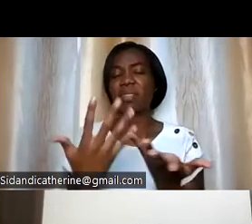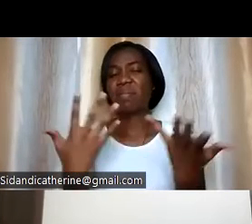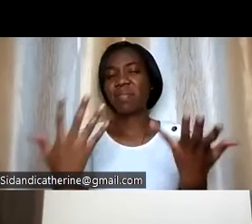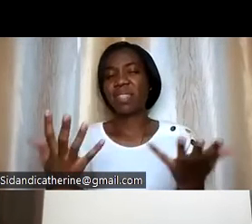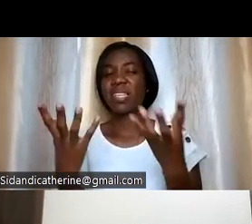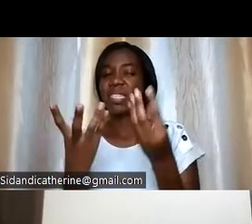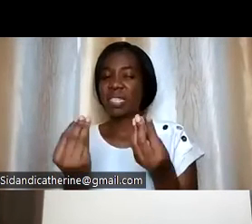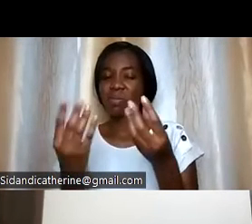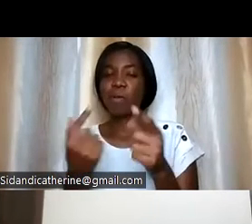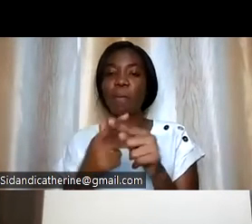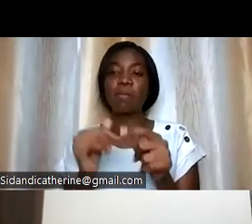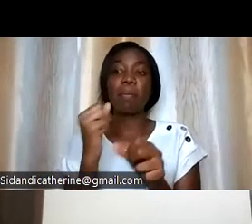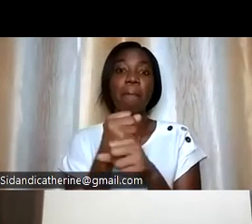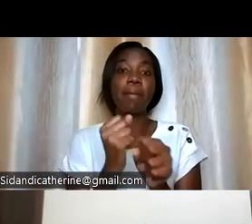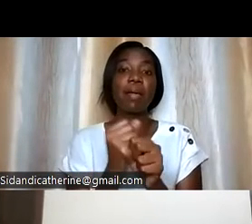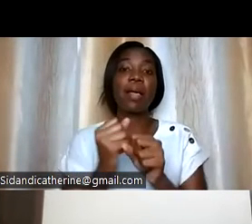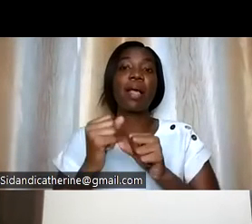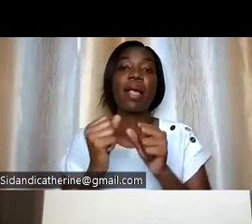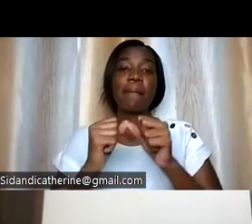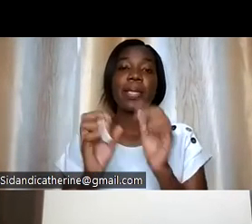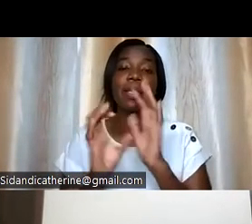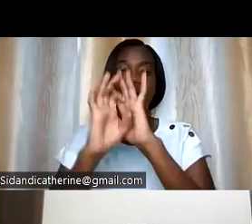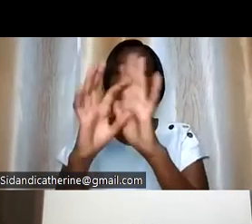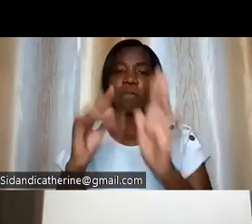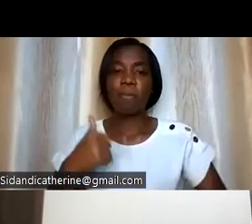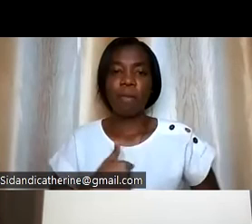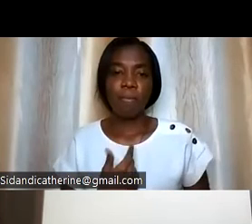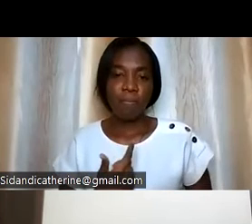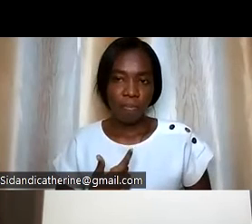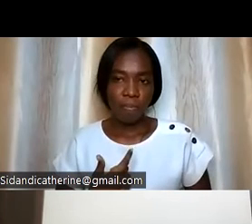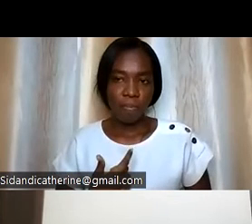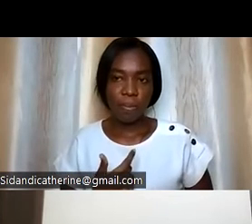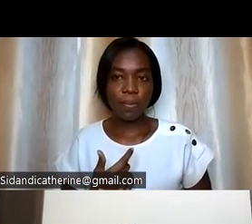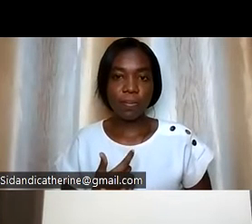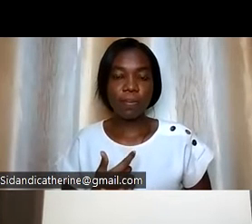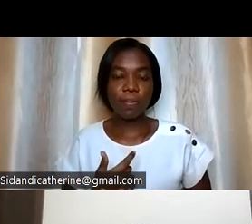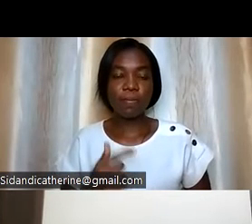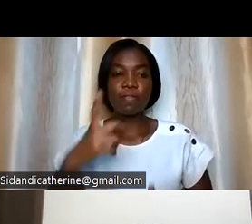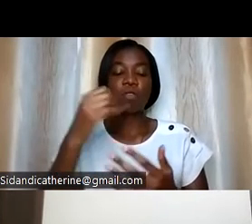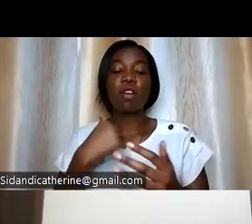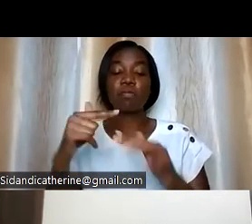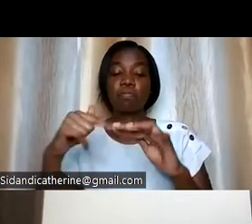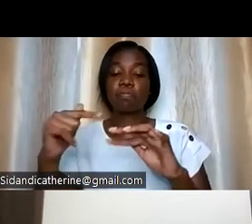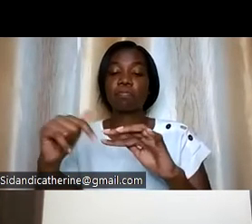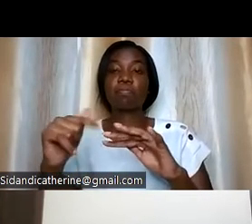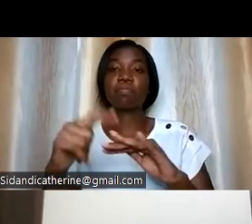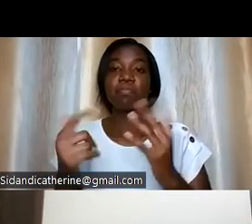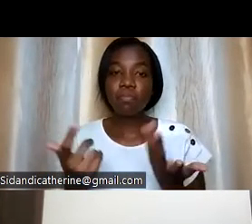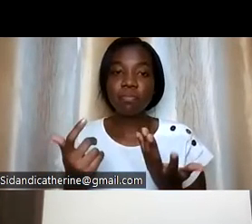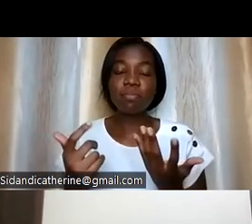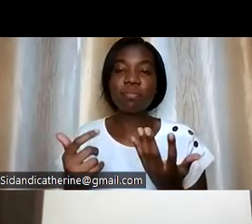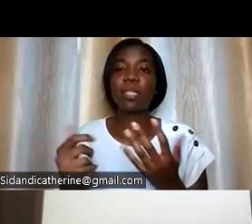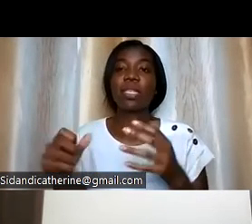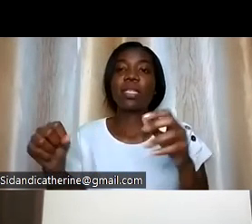you happy. For example, me, going to do my nails, pedicure, manicure, that makes